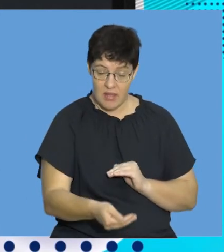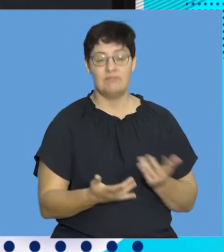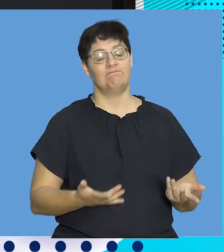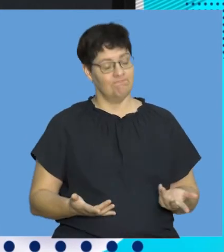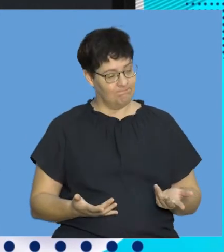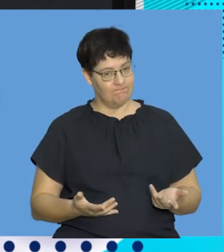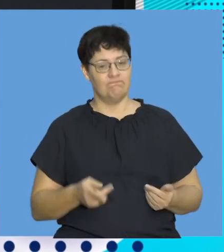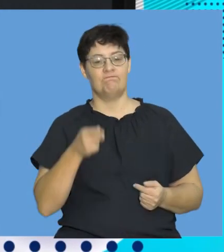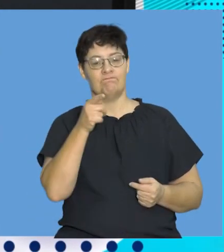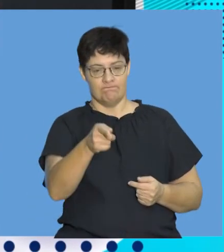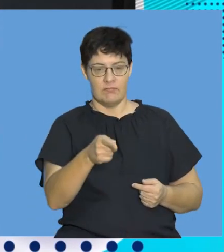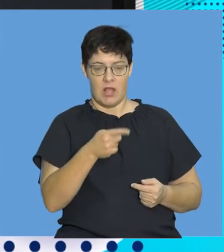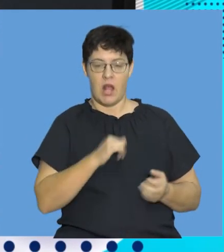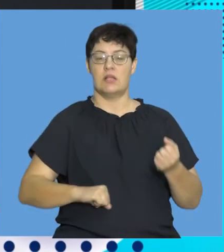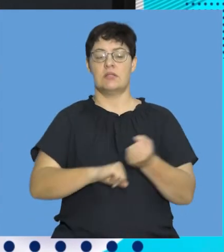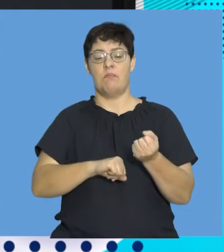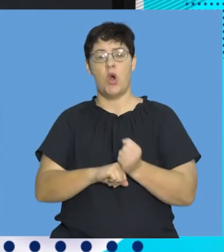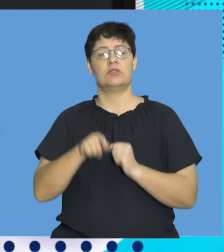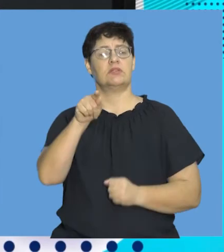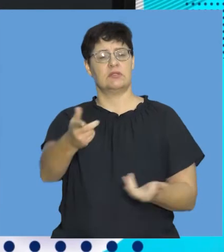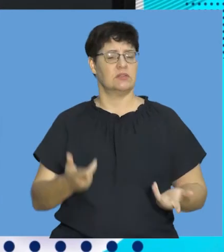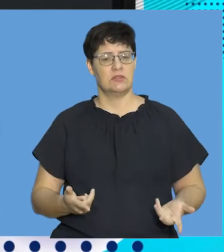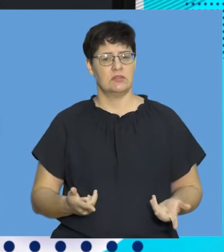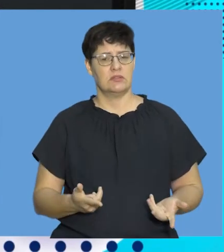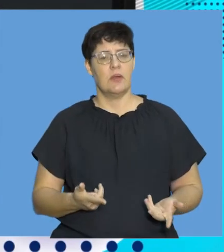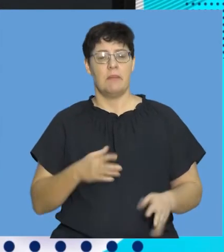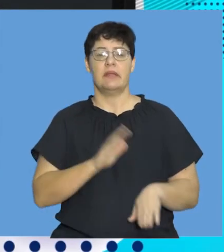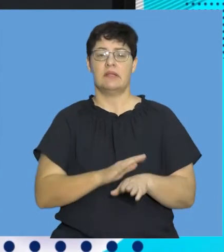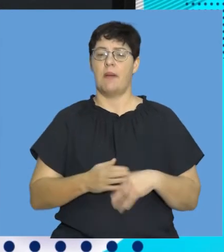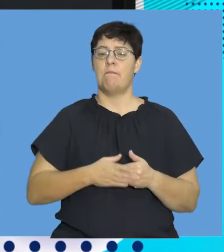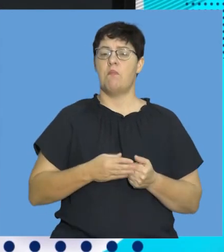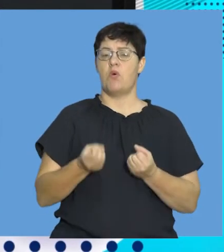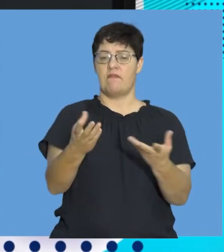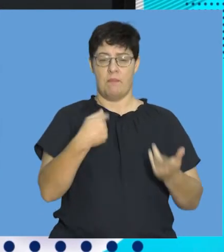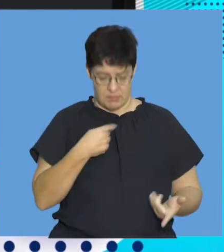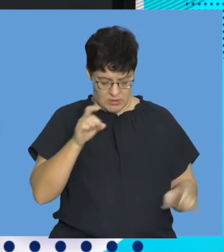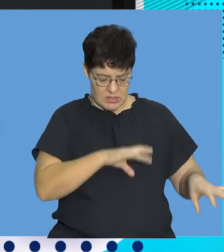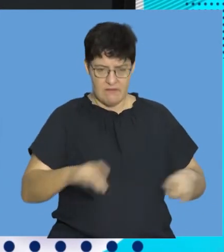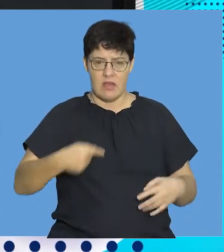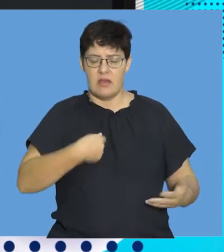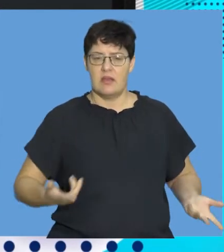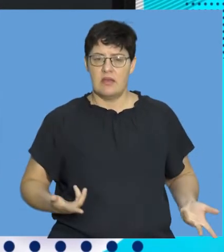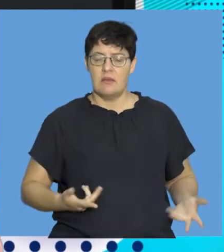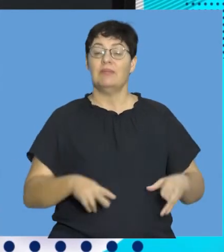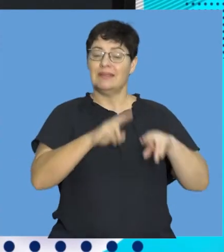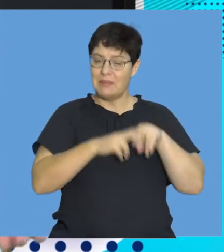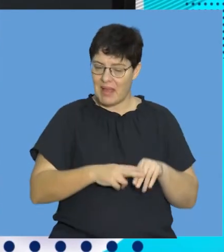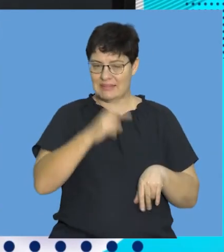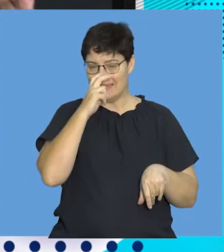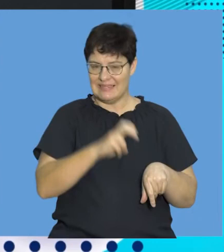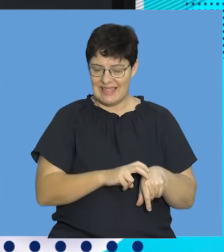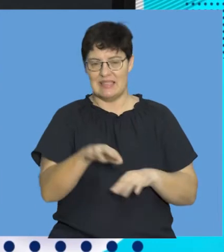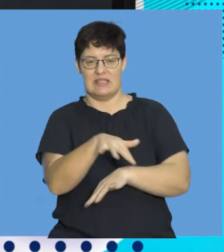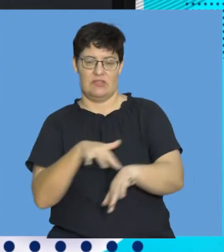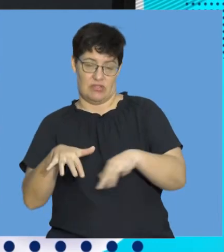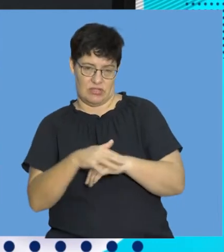you are now financing that debt and you're allowing the debtor additional time. But obviously, depending on the needs and depending